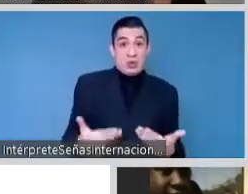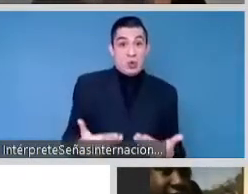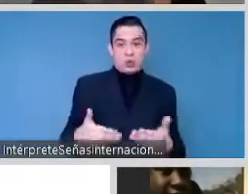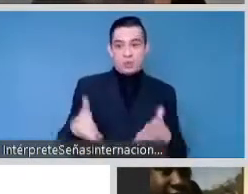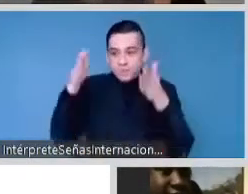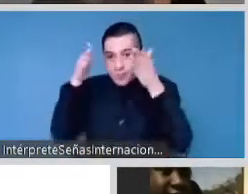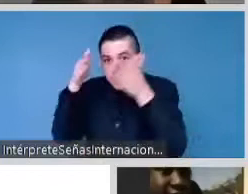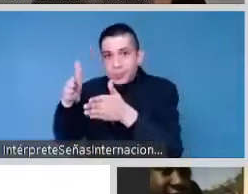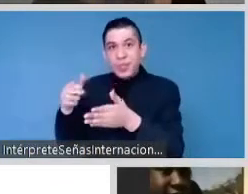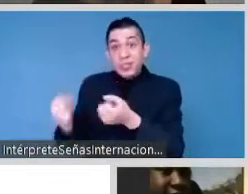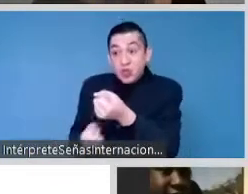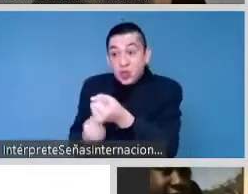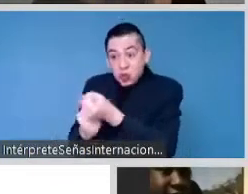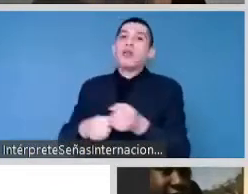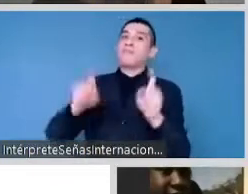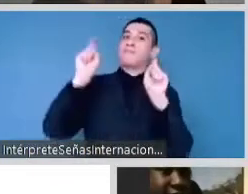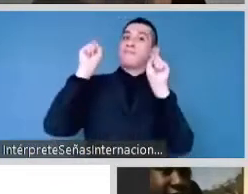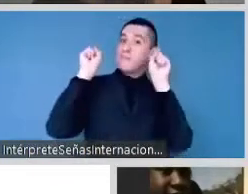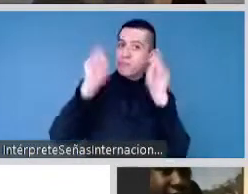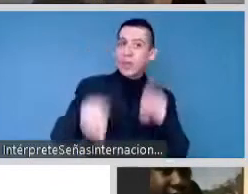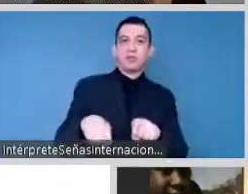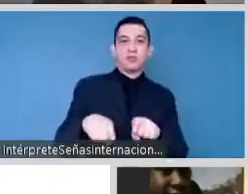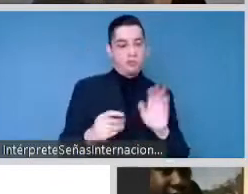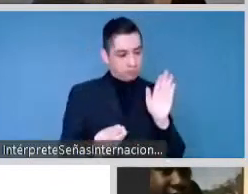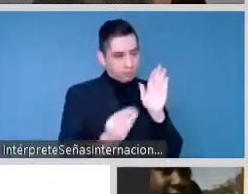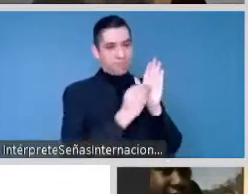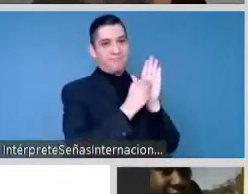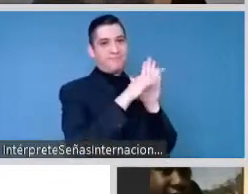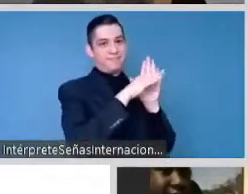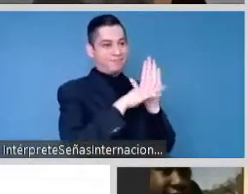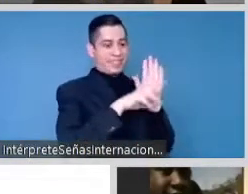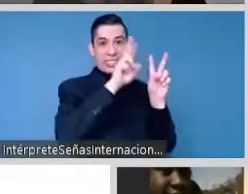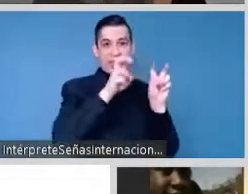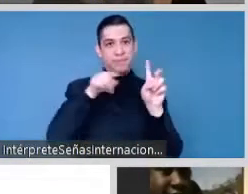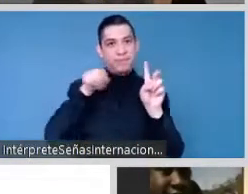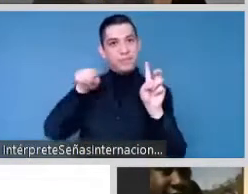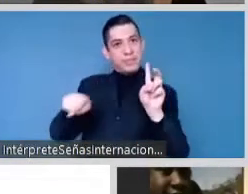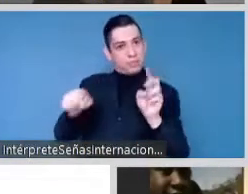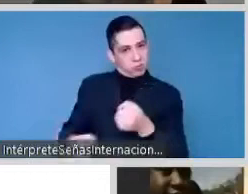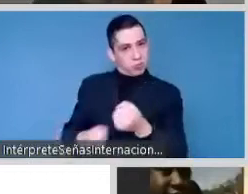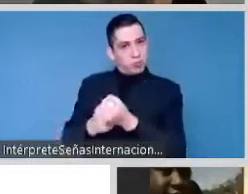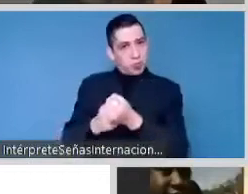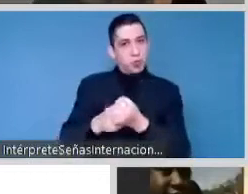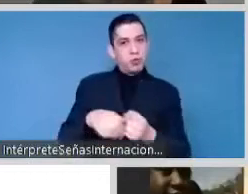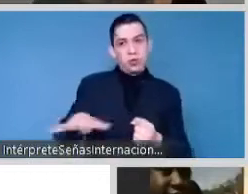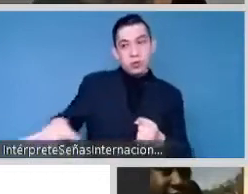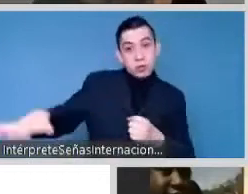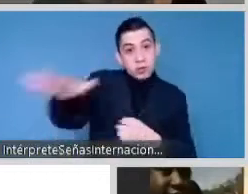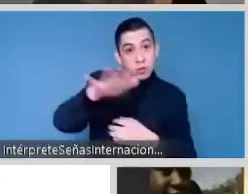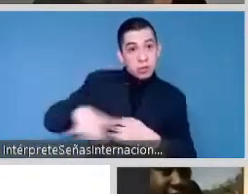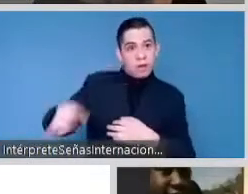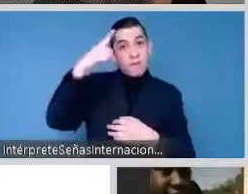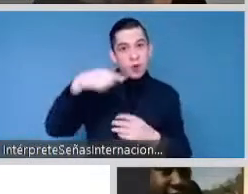and security agenda due to localization is brought closer to people, to local context and